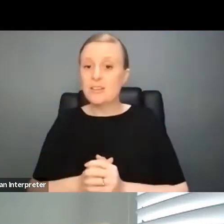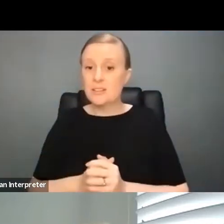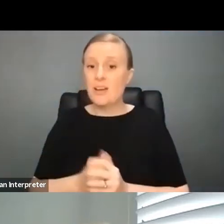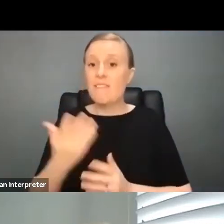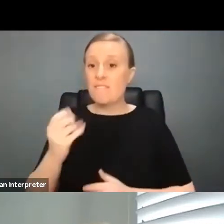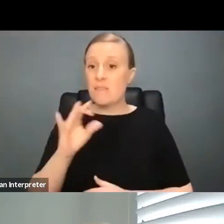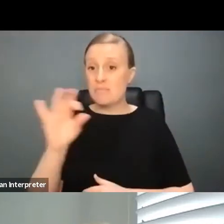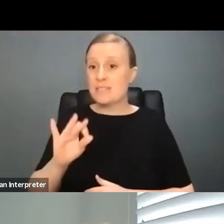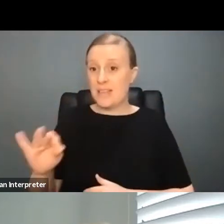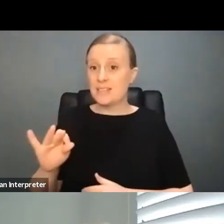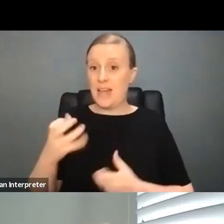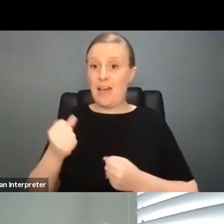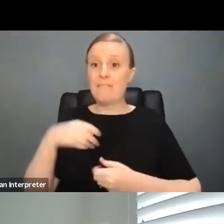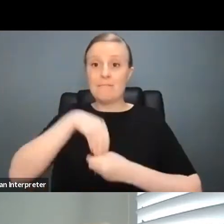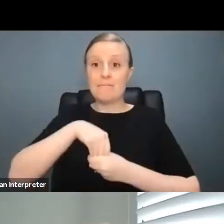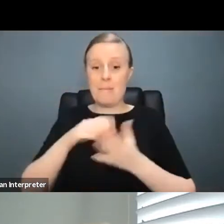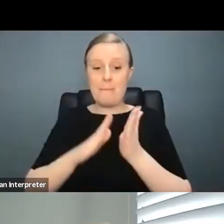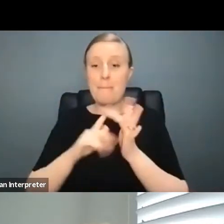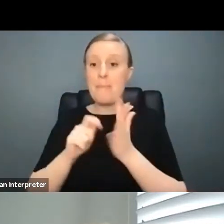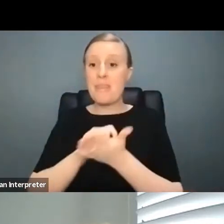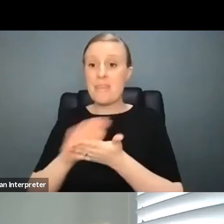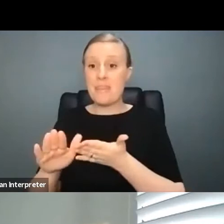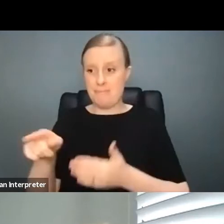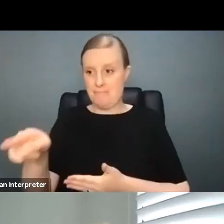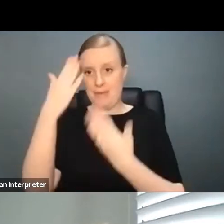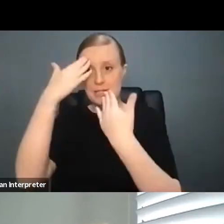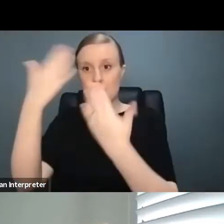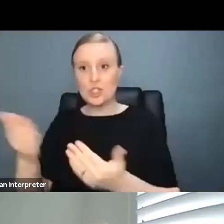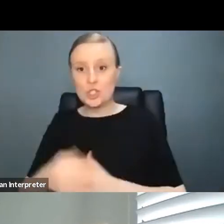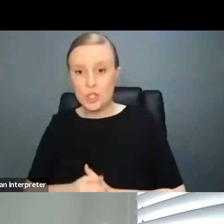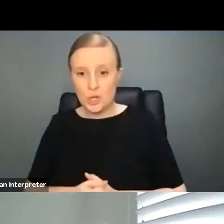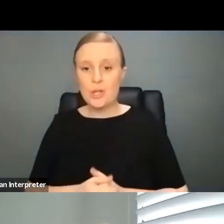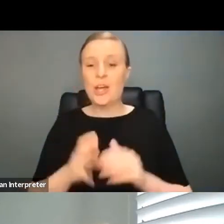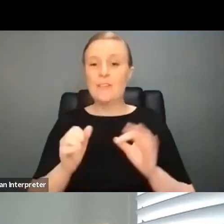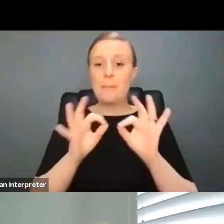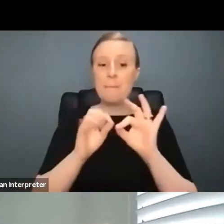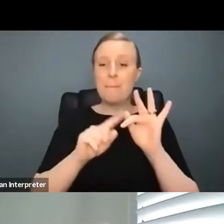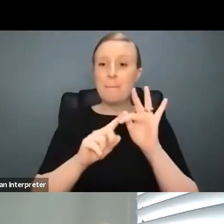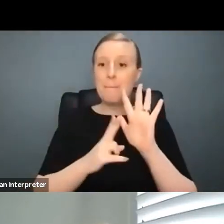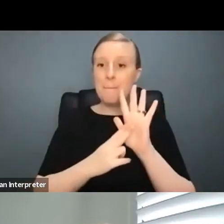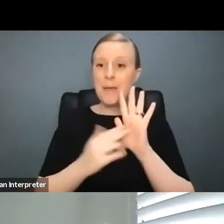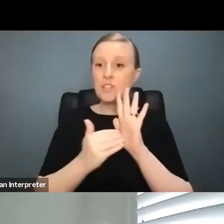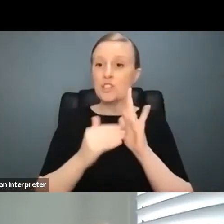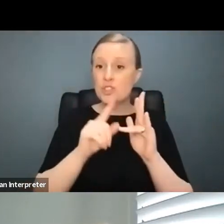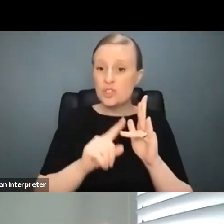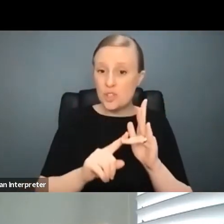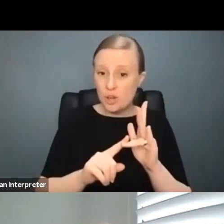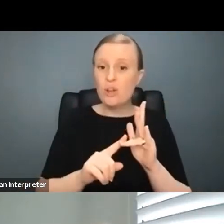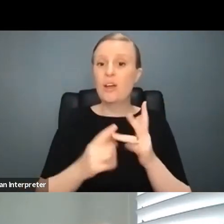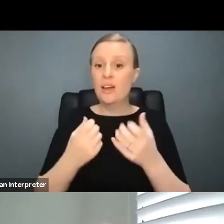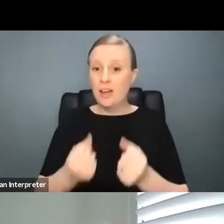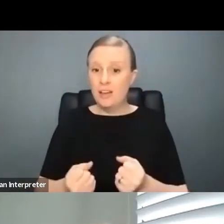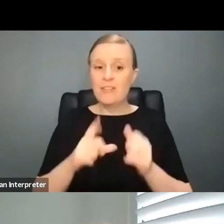substance. We found 6 illicit benzodiazepines, not PBS benzos. We found a number of cathinones